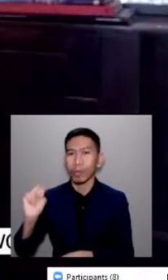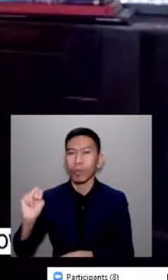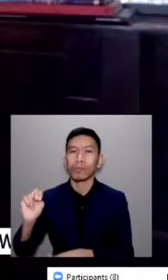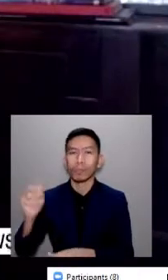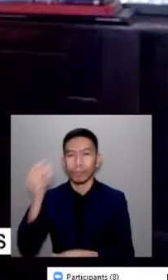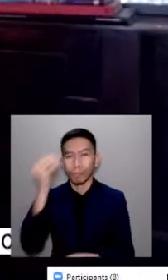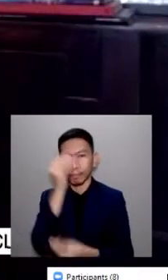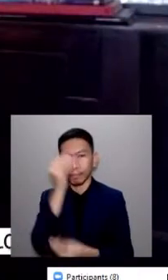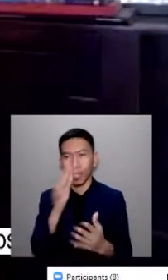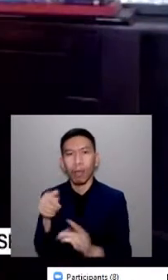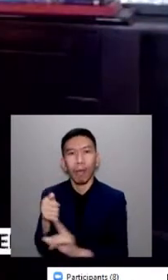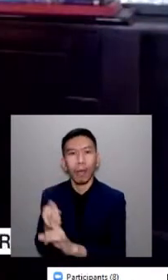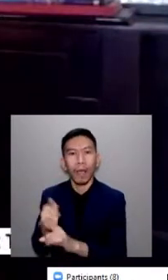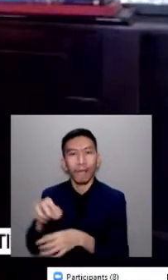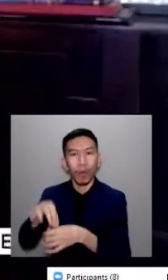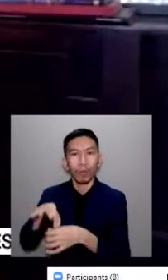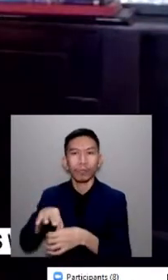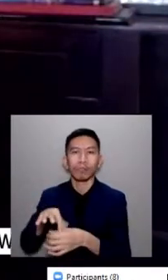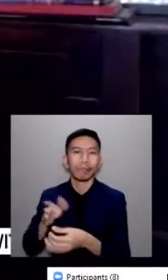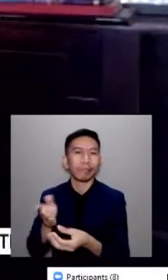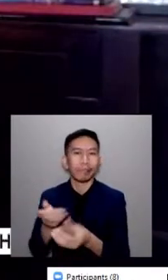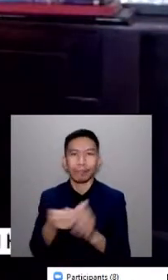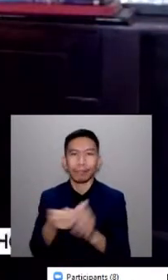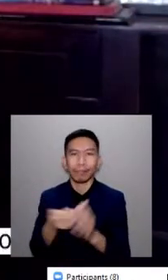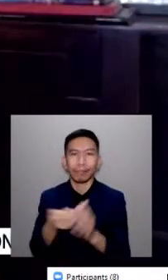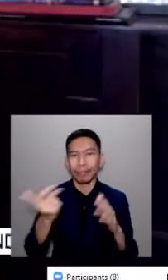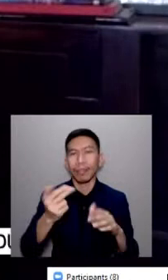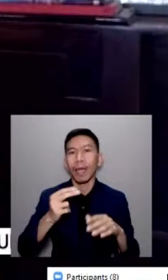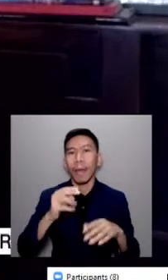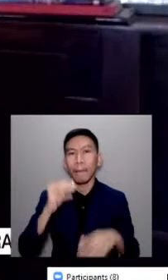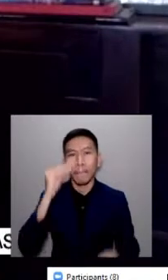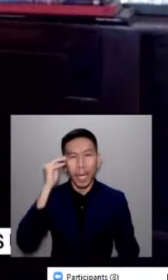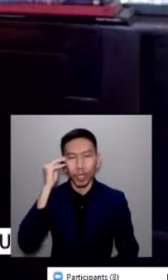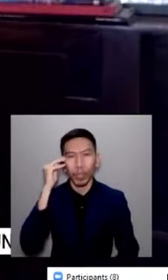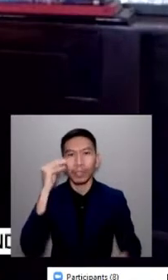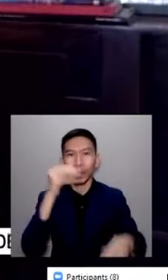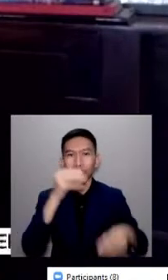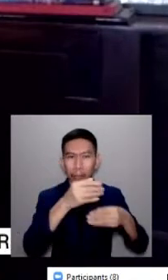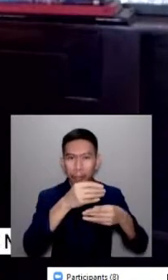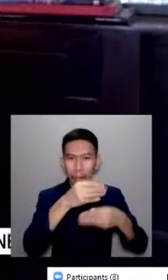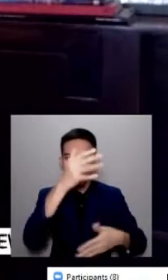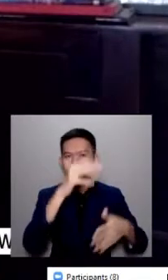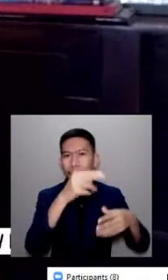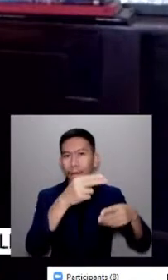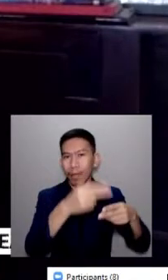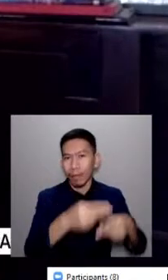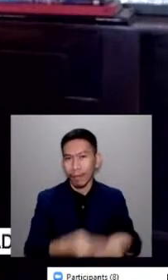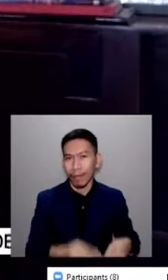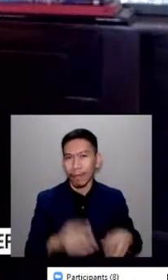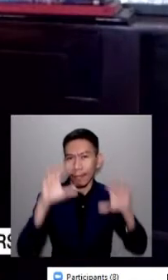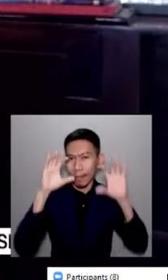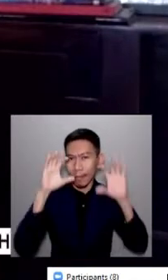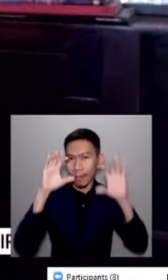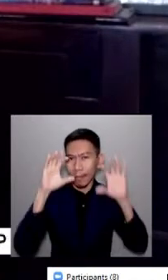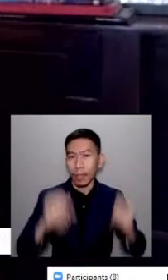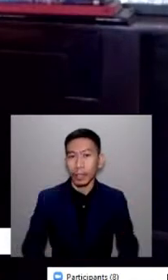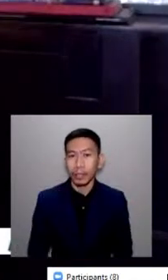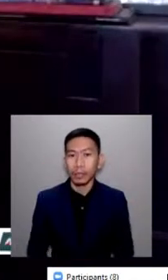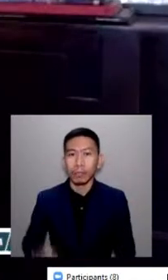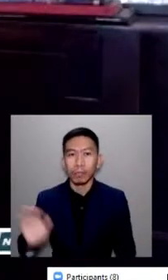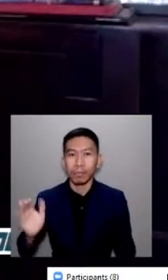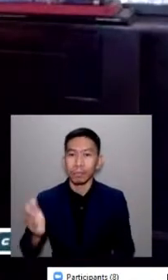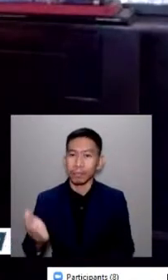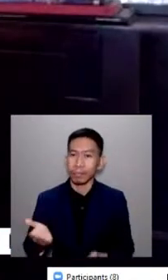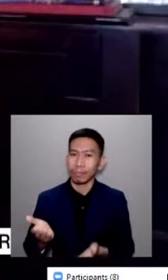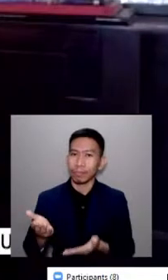to disqualify the late dictator's son, Ferdinand Marcos Jr., from the presidential race. Guanzon adds the much-anticipated